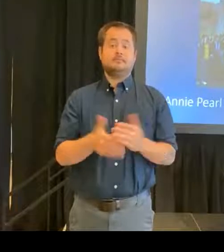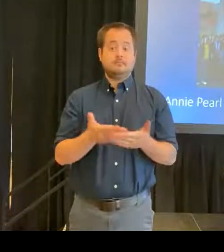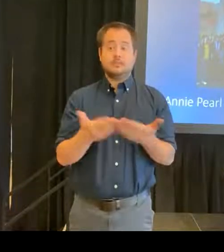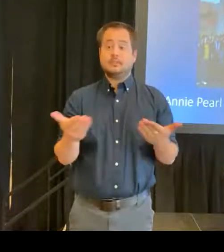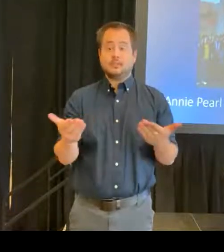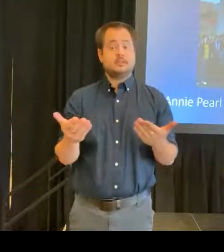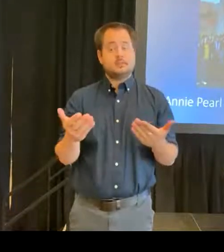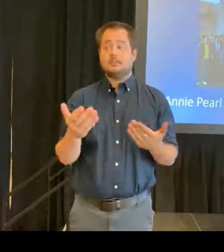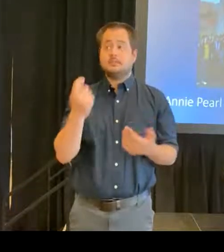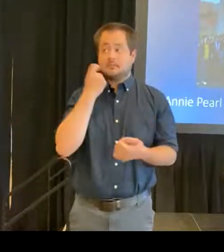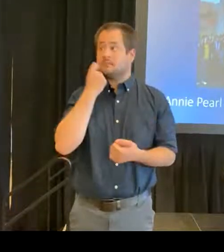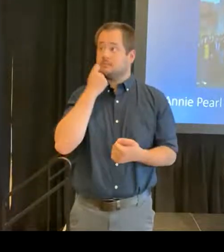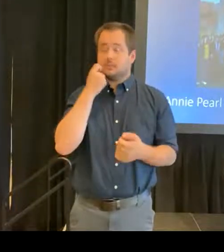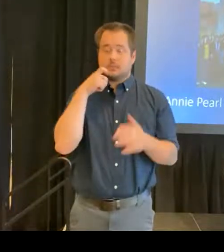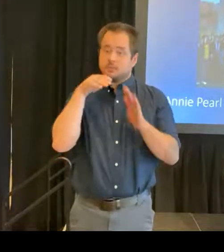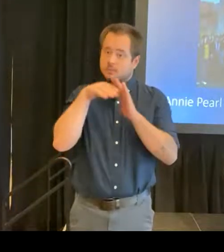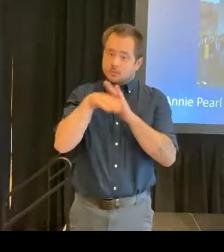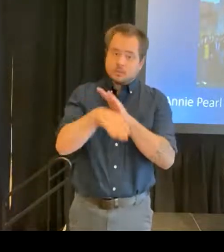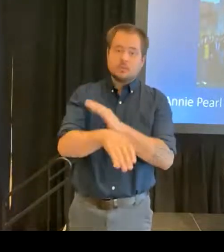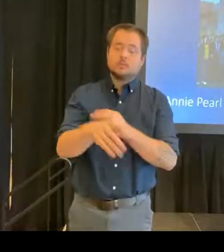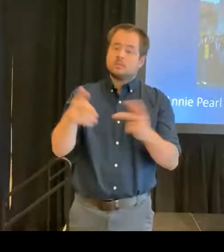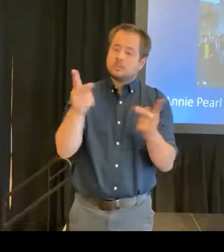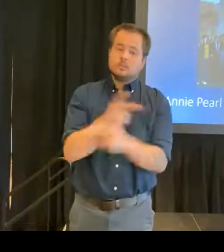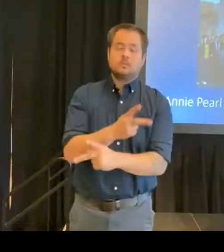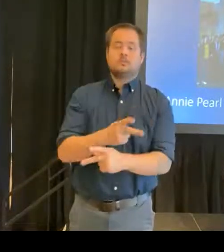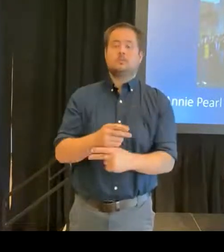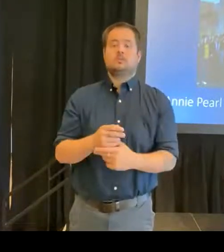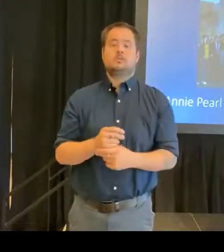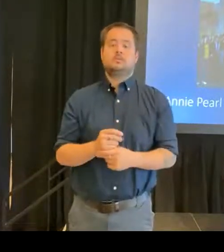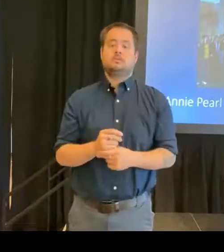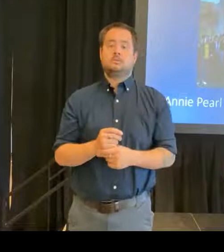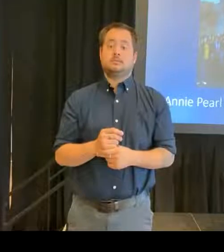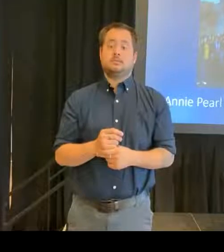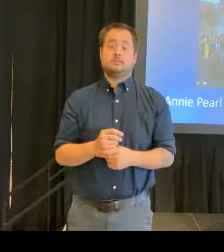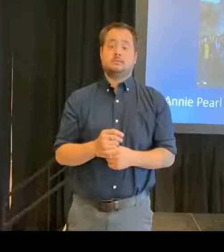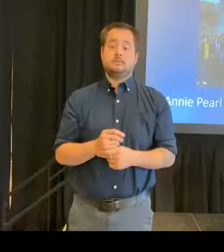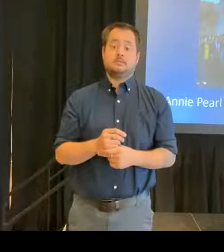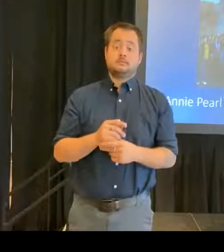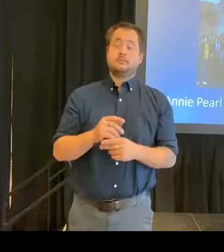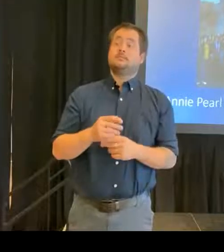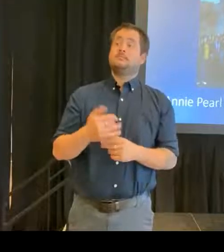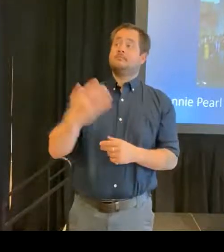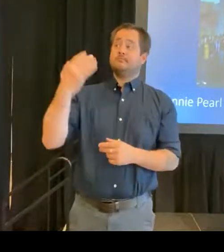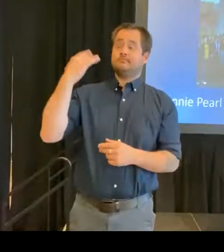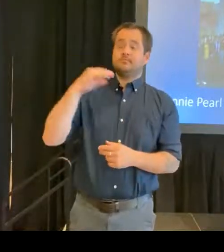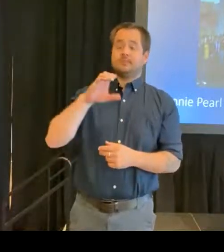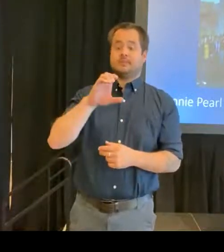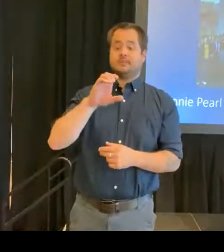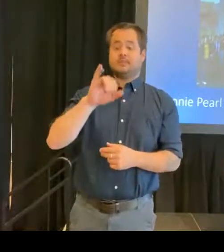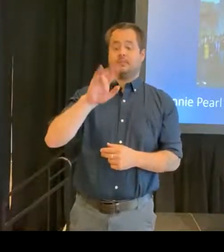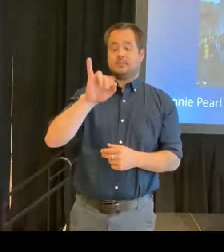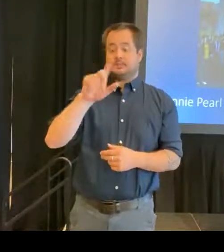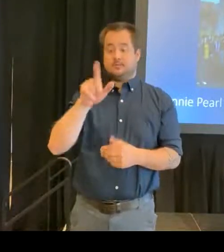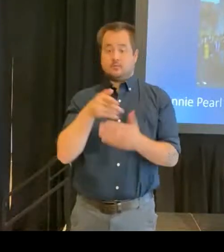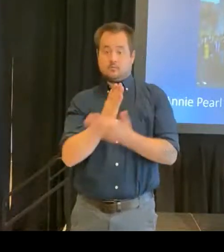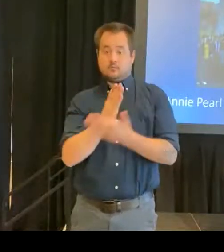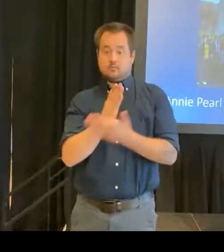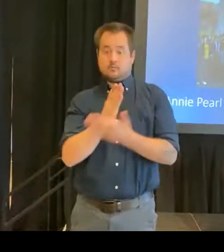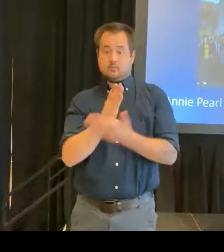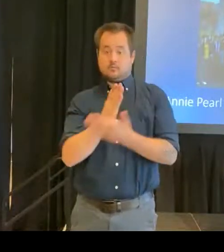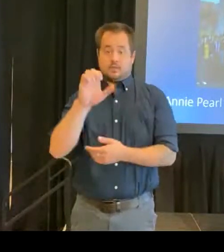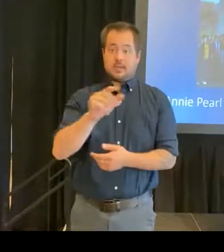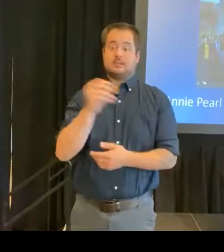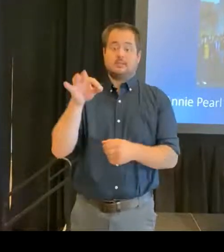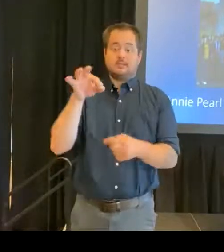gotten really bad because what happened is when the Civil Rights Act and the Civil Rights Bill,